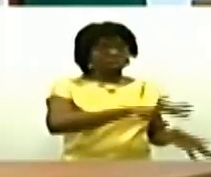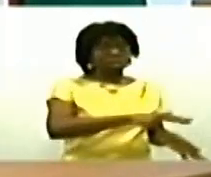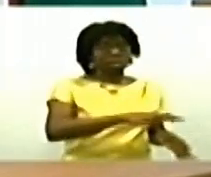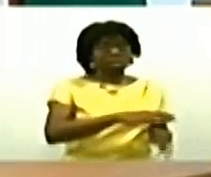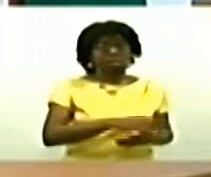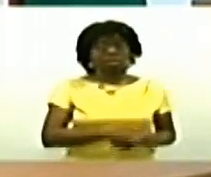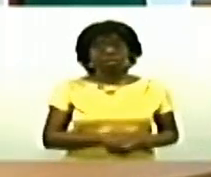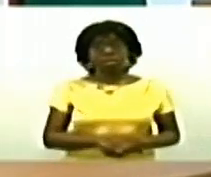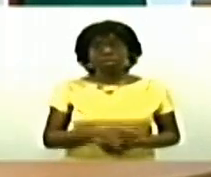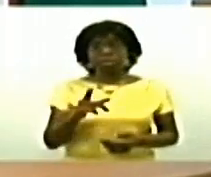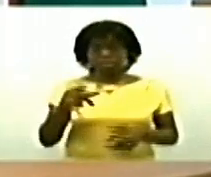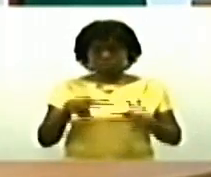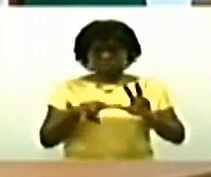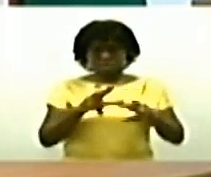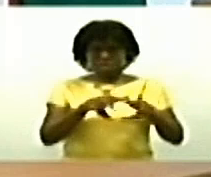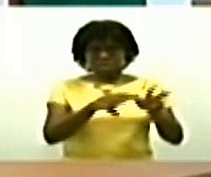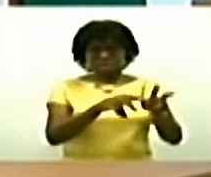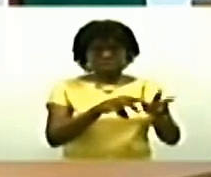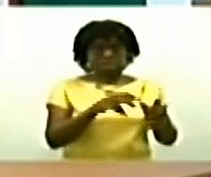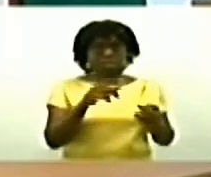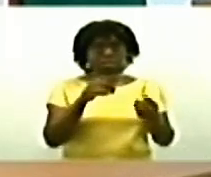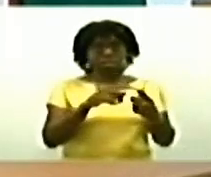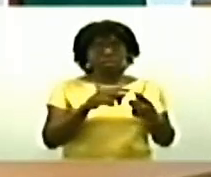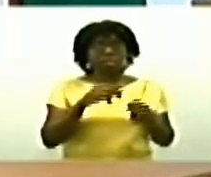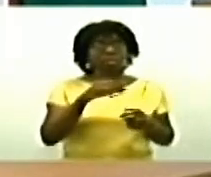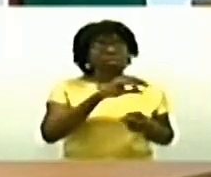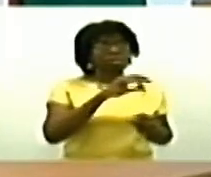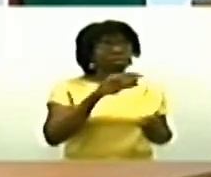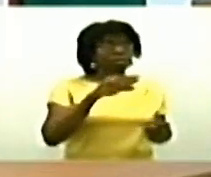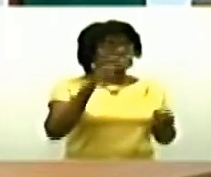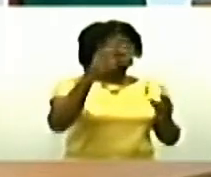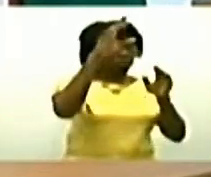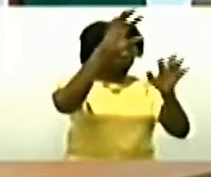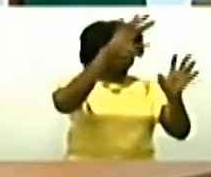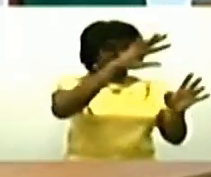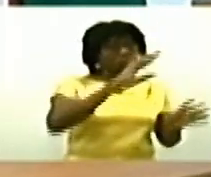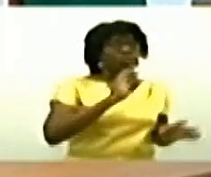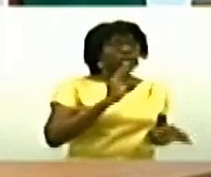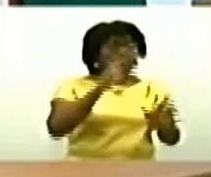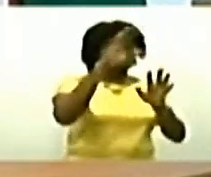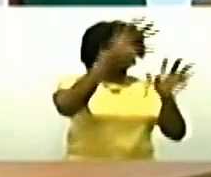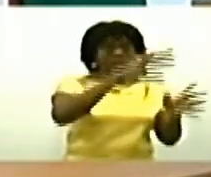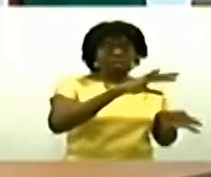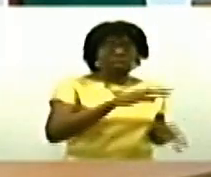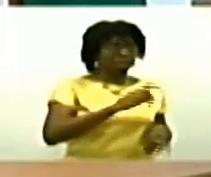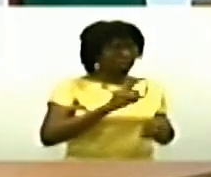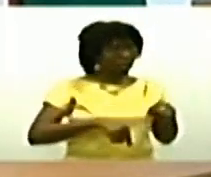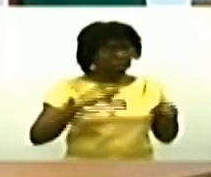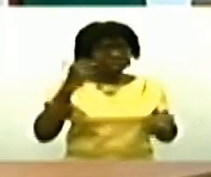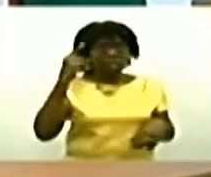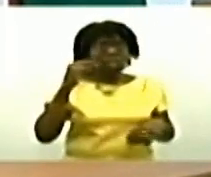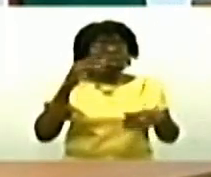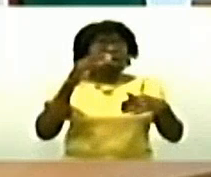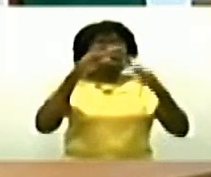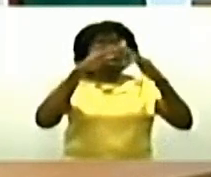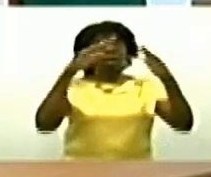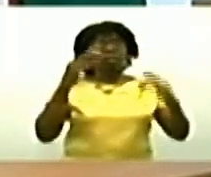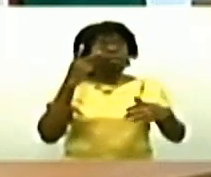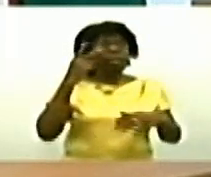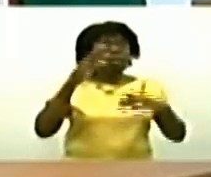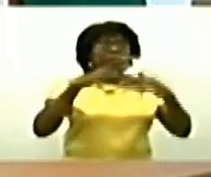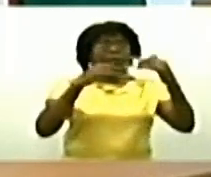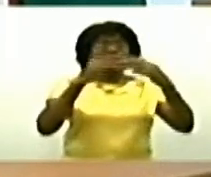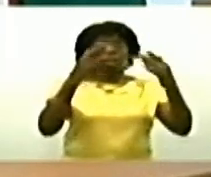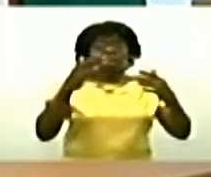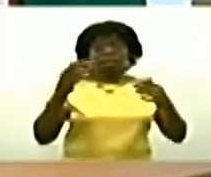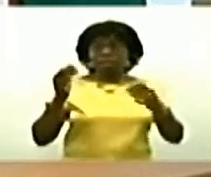I made a walk up the falls not too long ago, and I couldn't understand how a house that I've seen being built there, feet